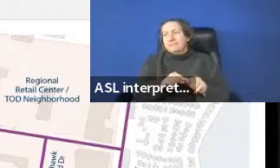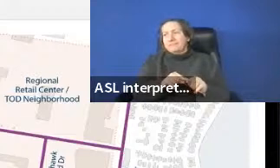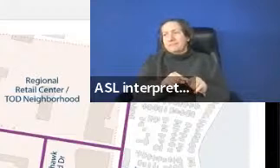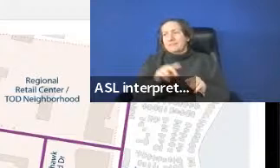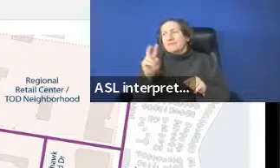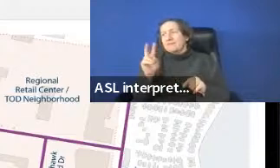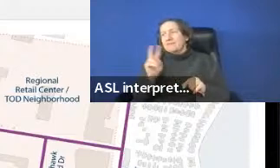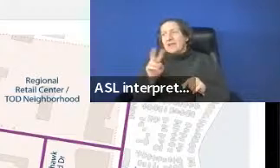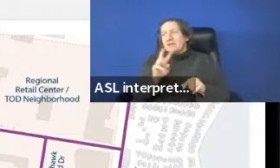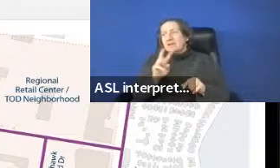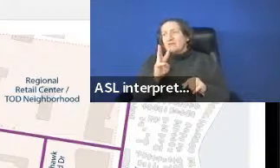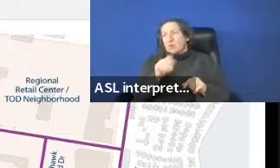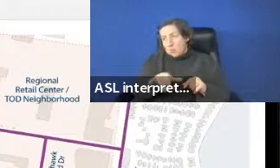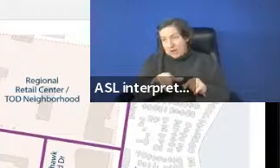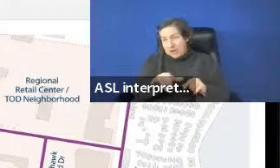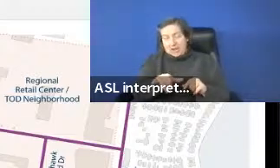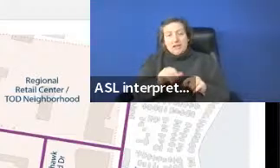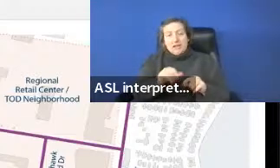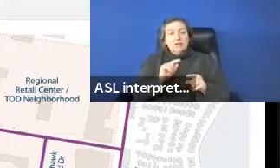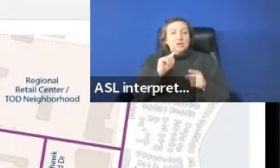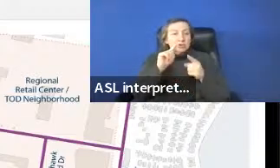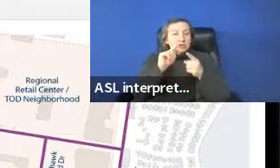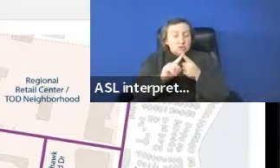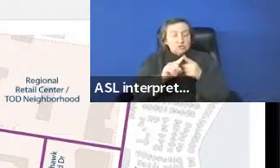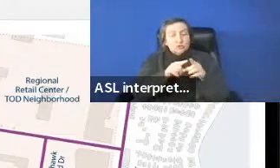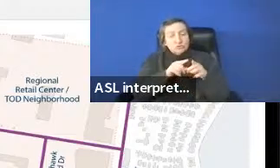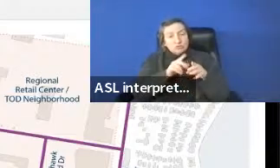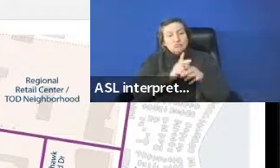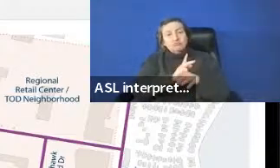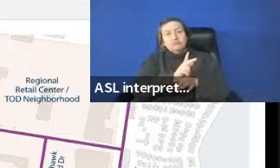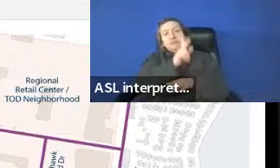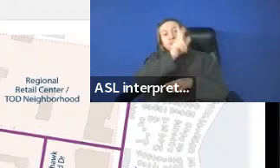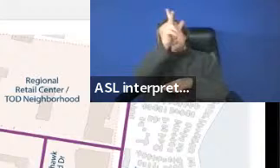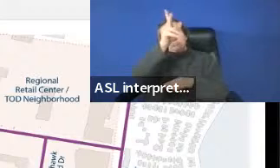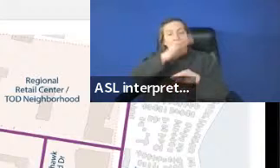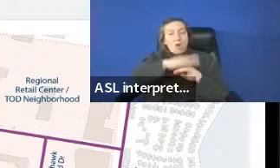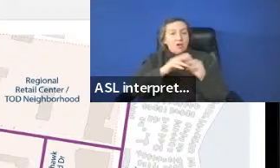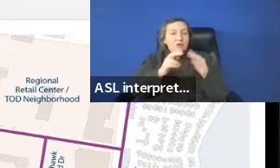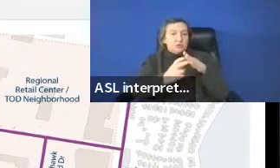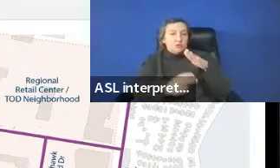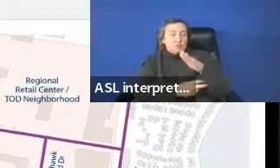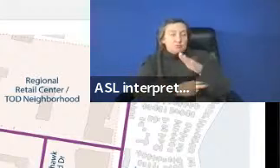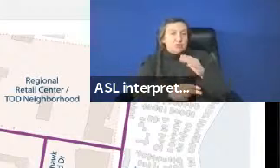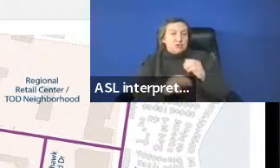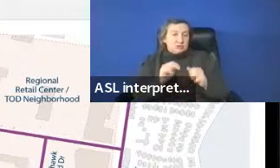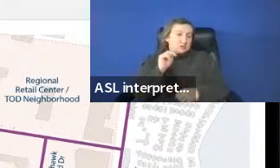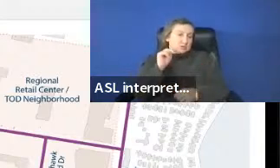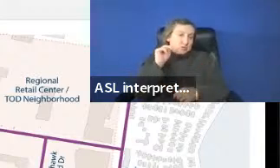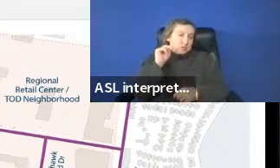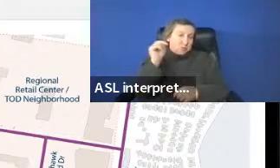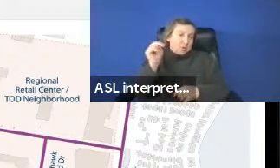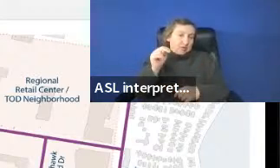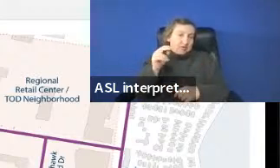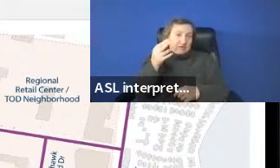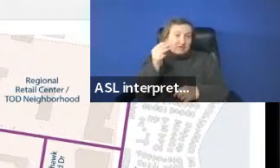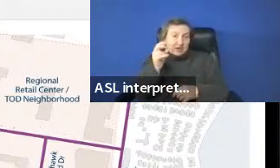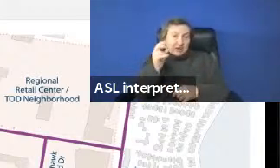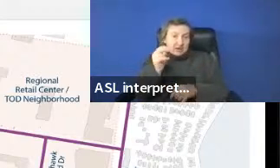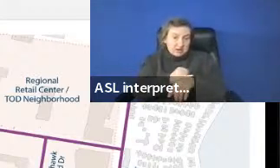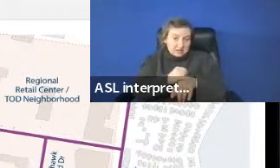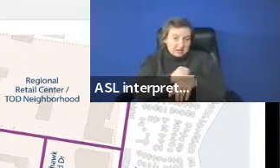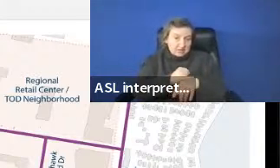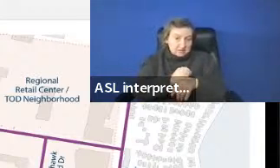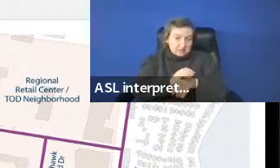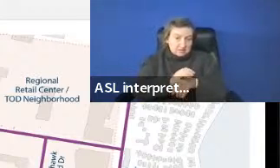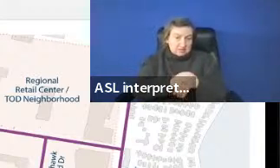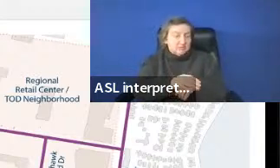Vancouver Way, you know, up to till you get onto the bridge north of Hayden Island.